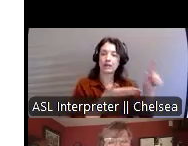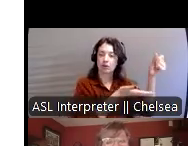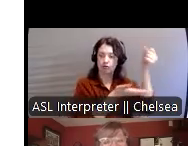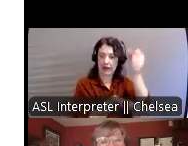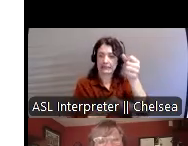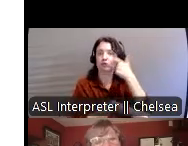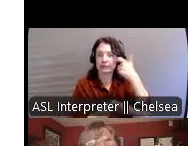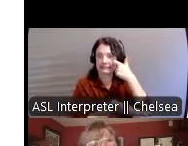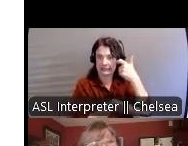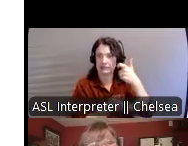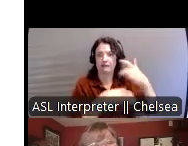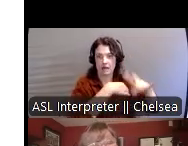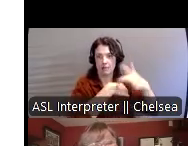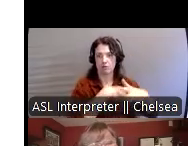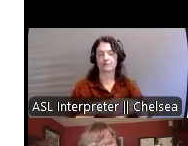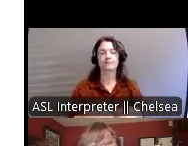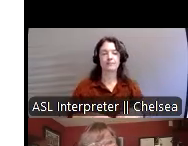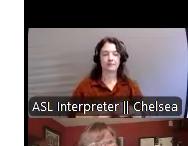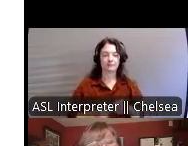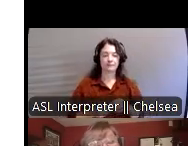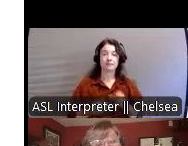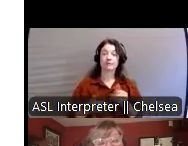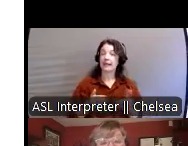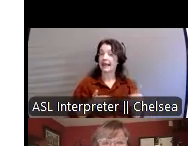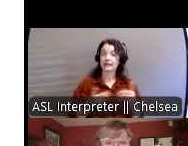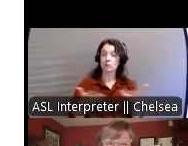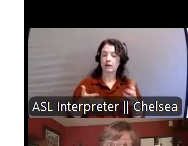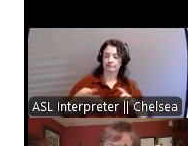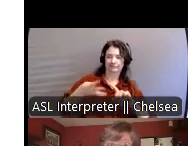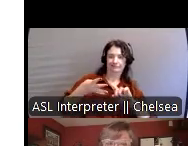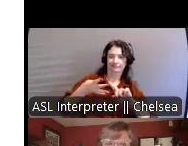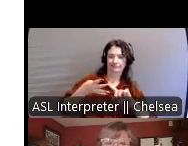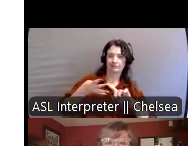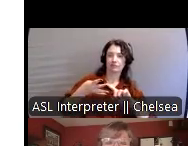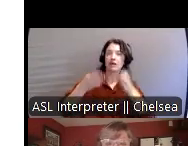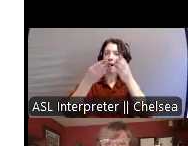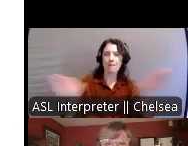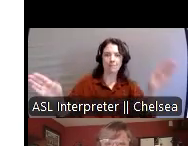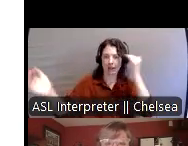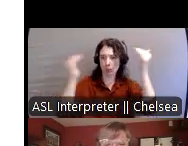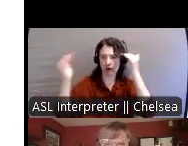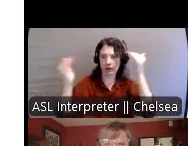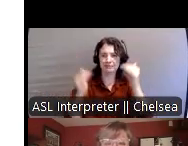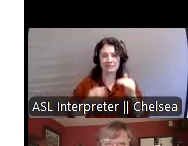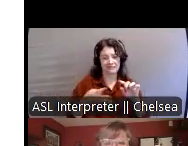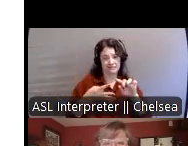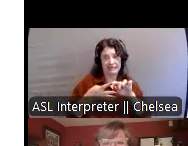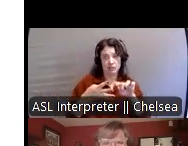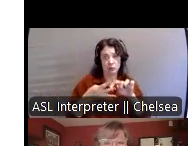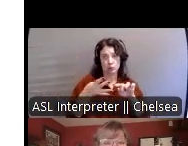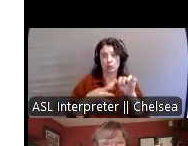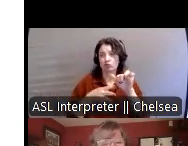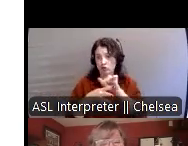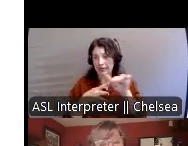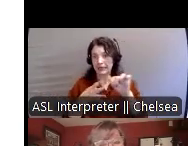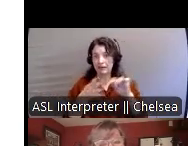Next recommendation is public awareness. Public awareness is just as critical as training. Campaigns can help